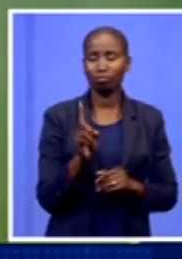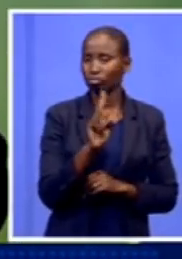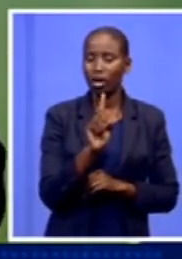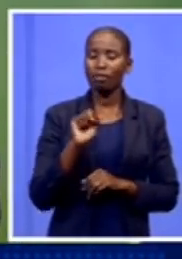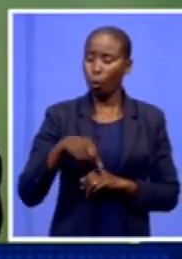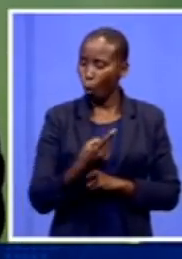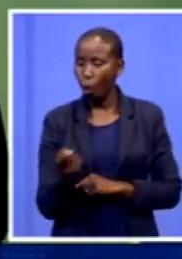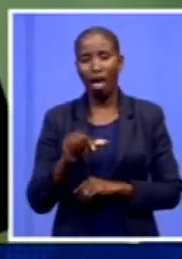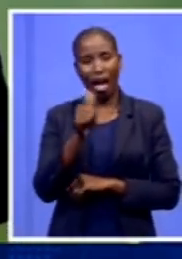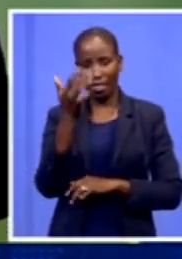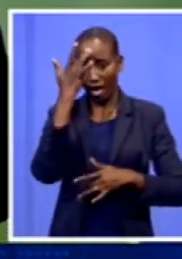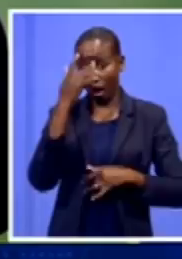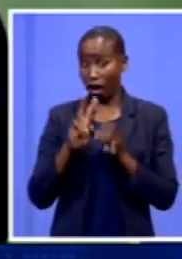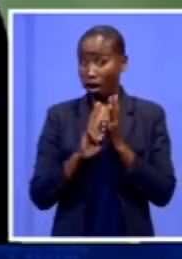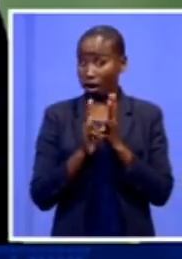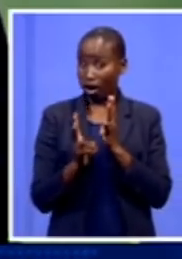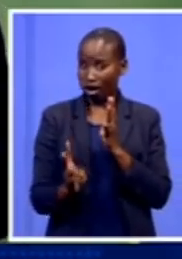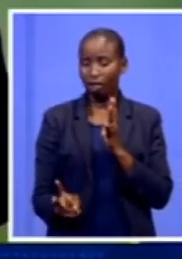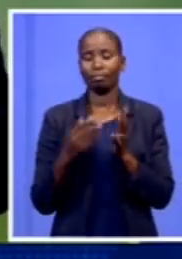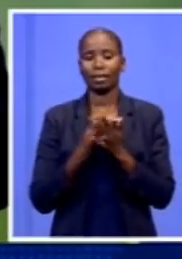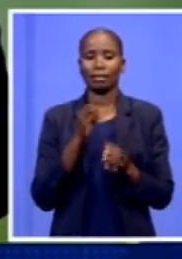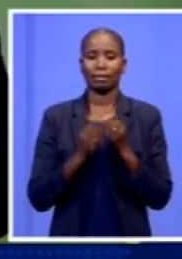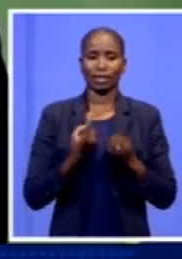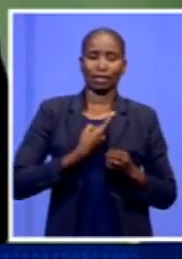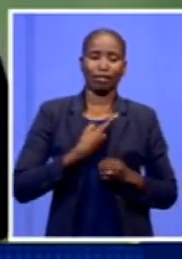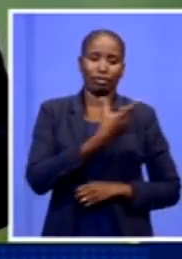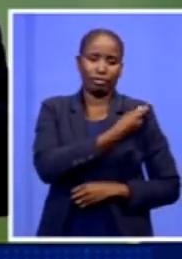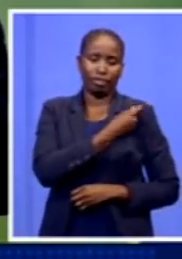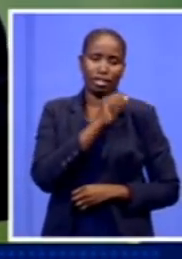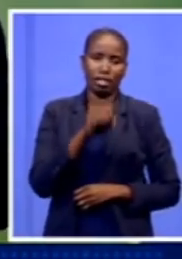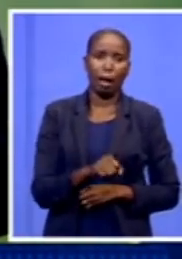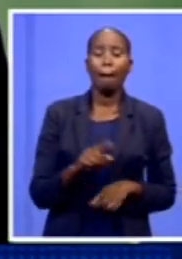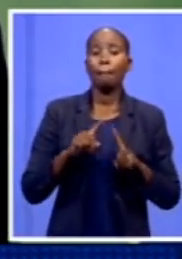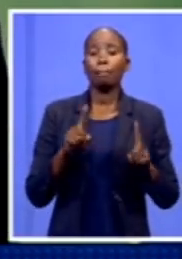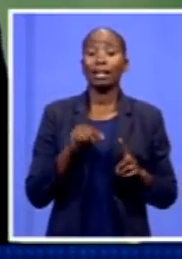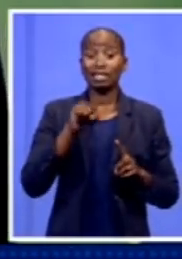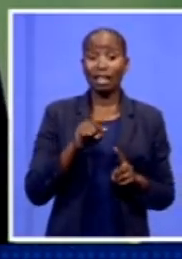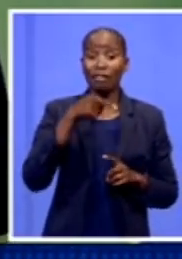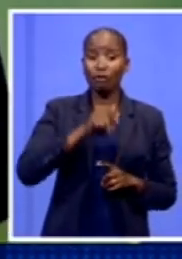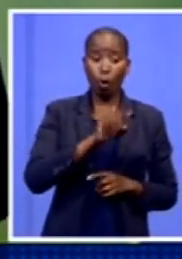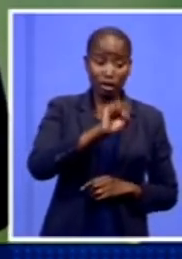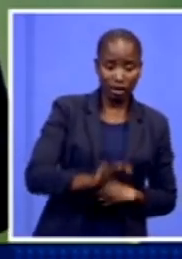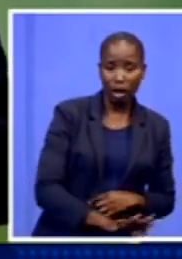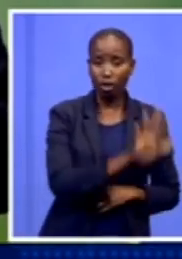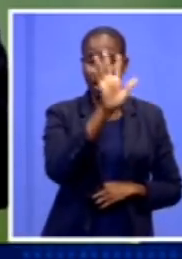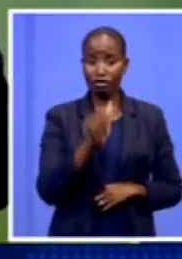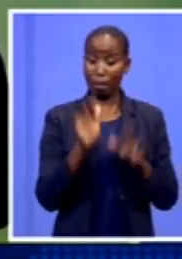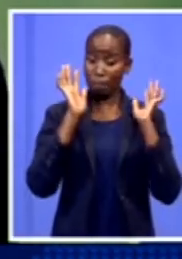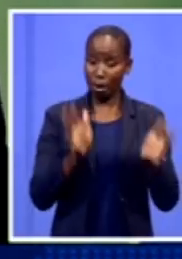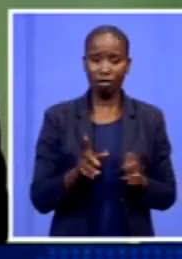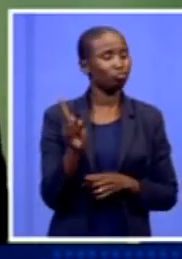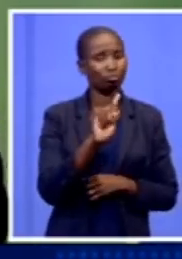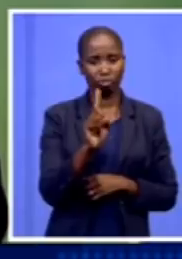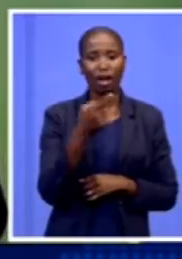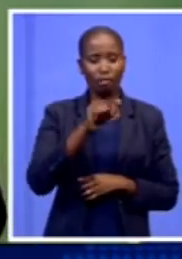face. And the hub will be not just for South Africa, it's for Africa and for the whole world, because the spokes will be distributed